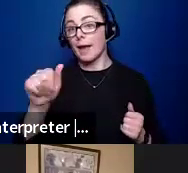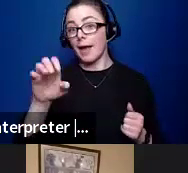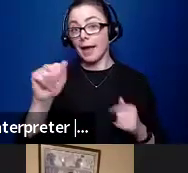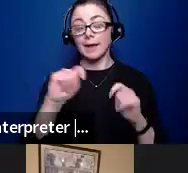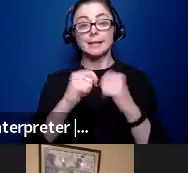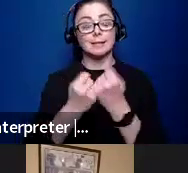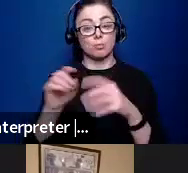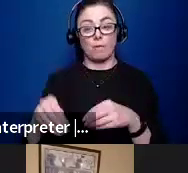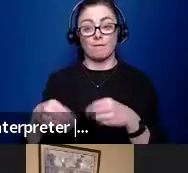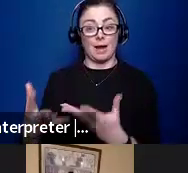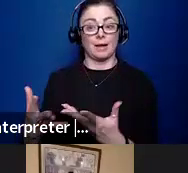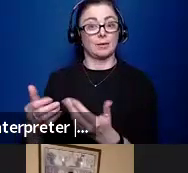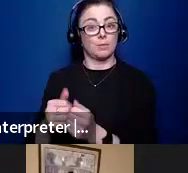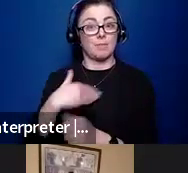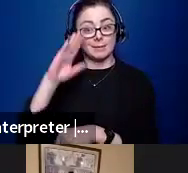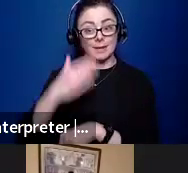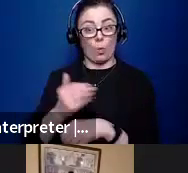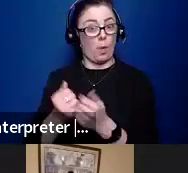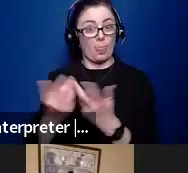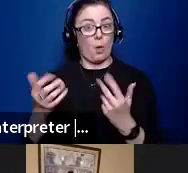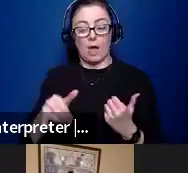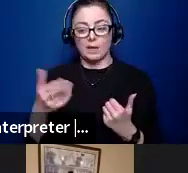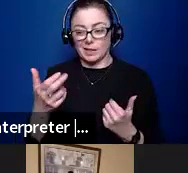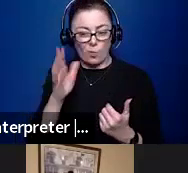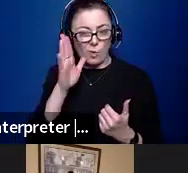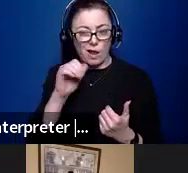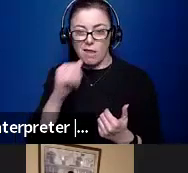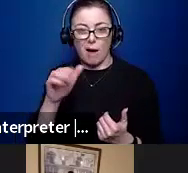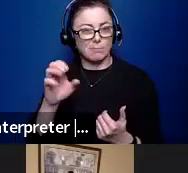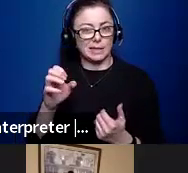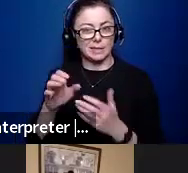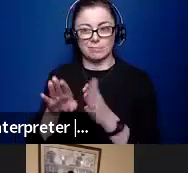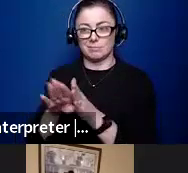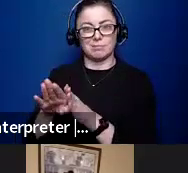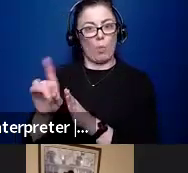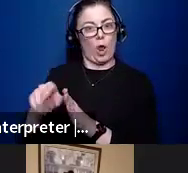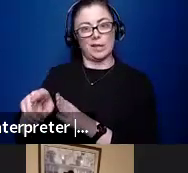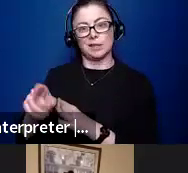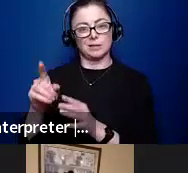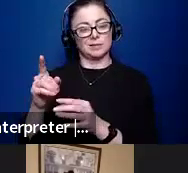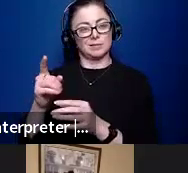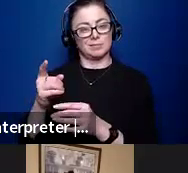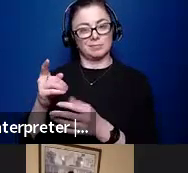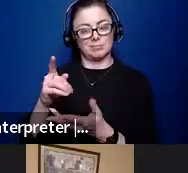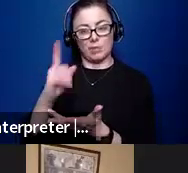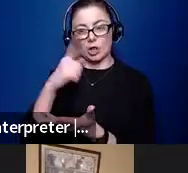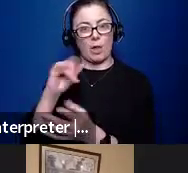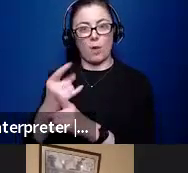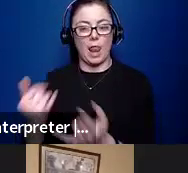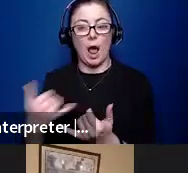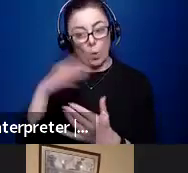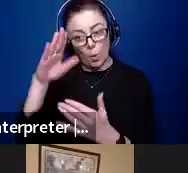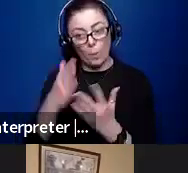son, he would not be where he is today. And I know that through the Medicaid services, he will continue